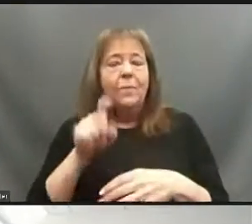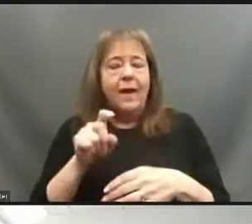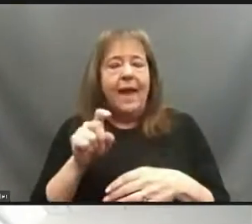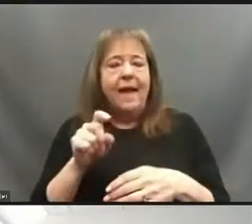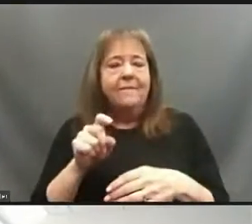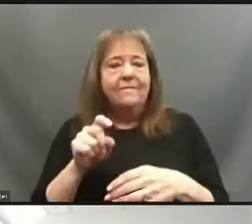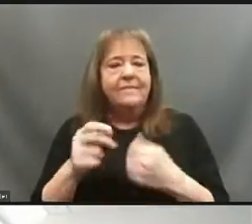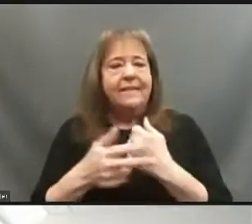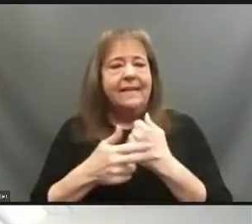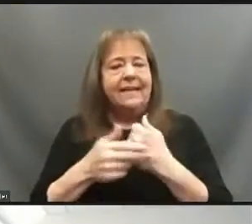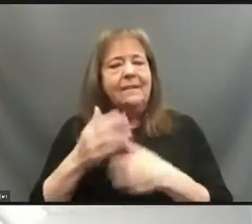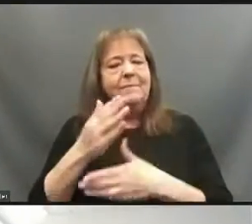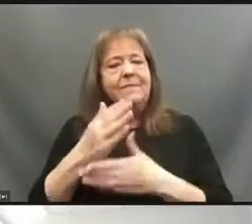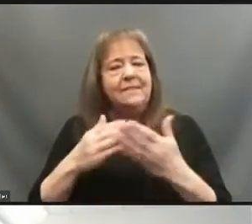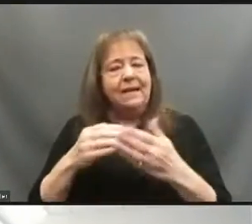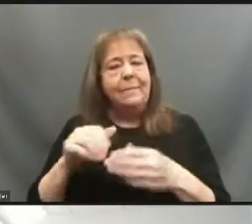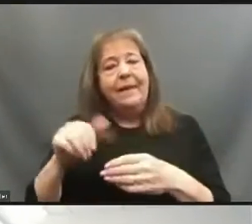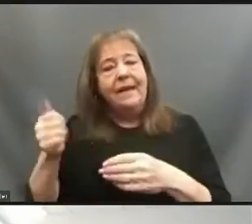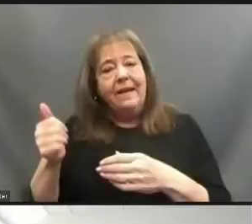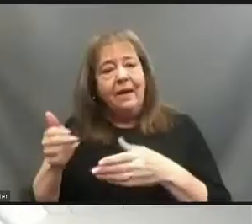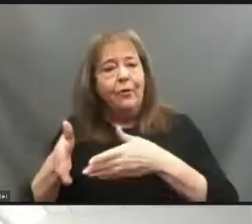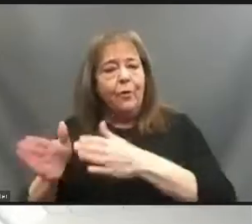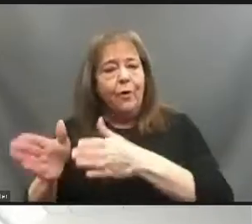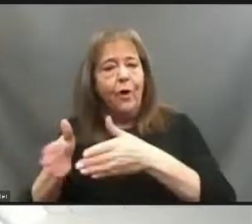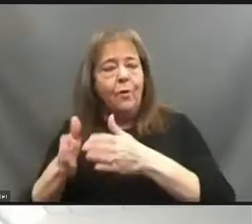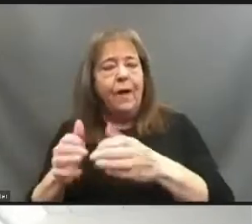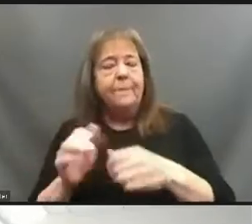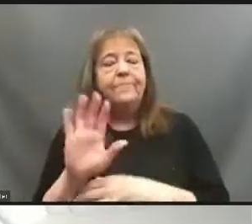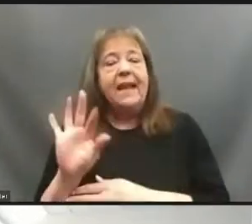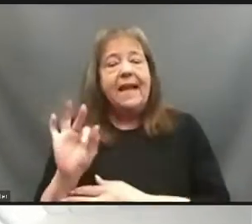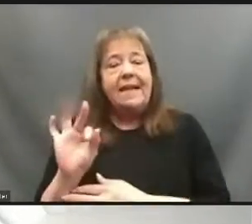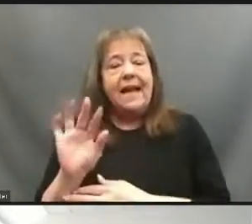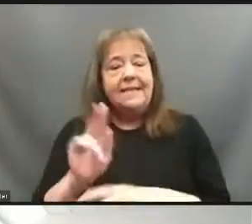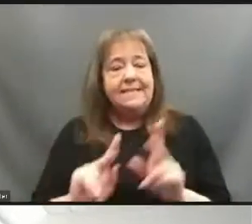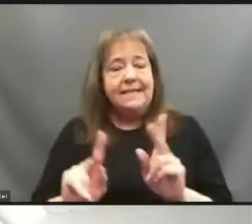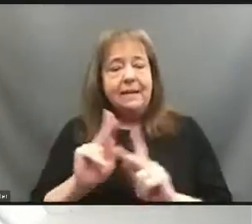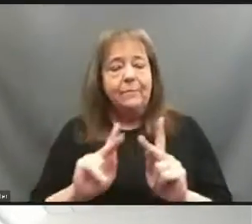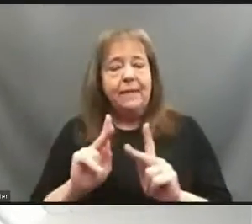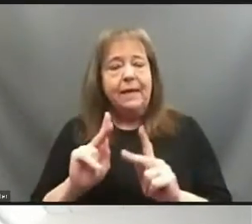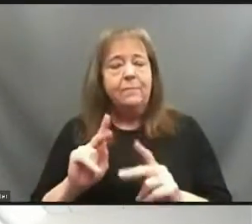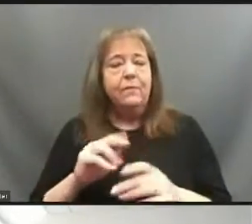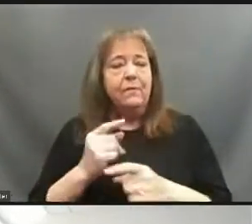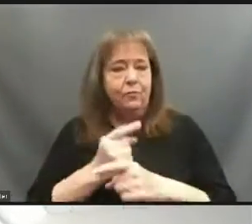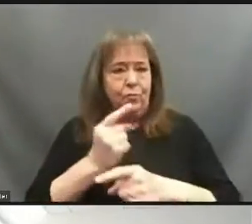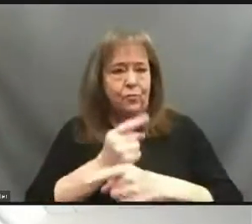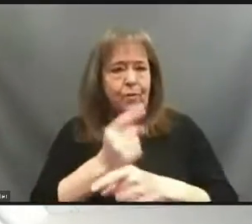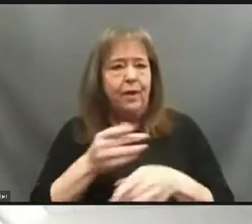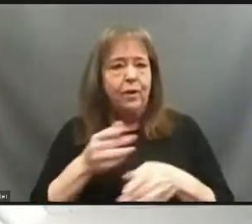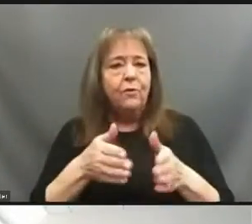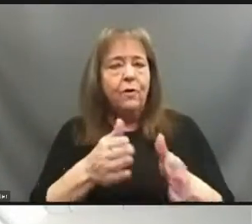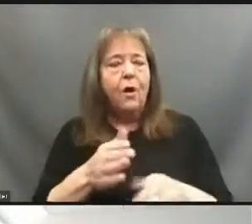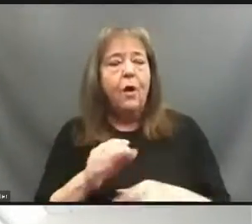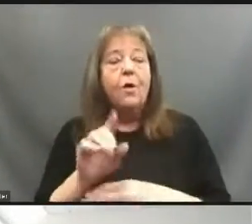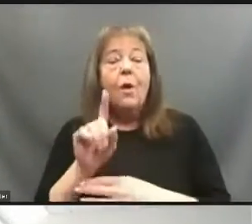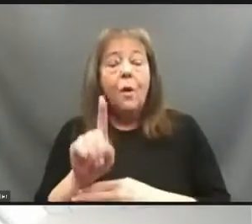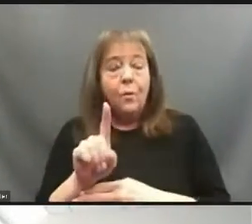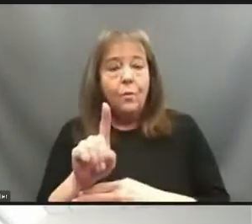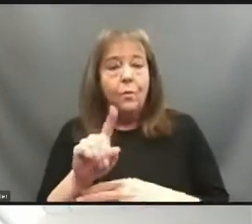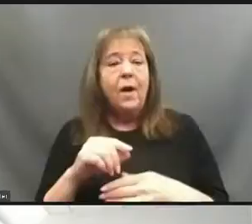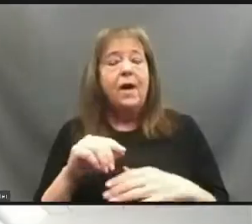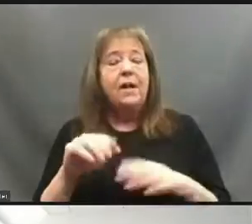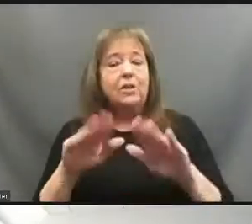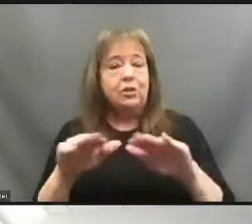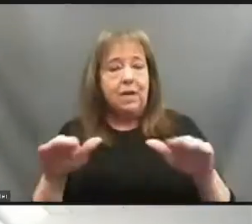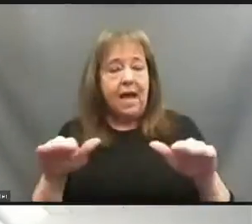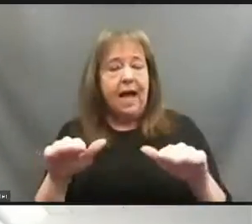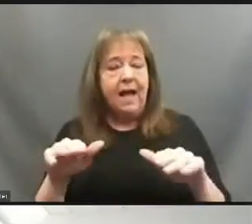our intermediate unit. We have about 19 patients on our med-surg unit. We have 1 pediatric patient currently. There was